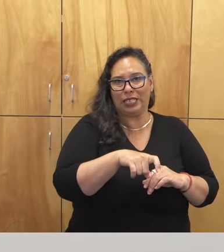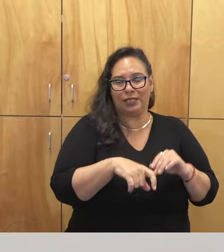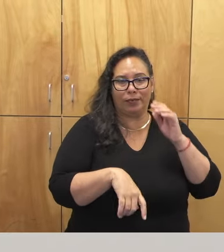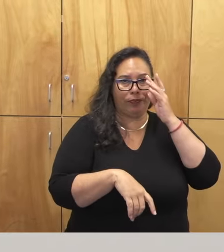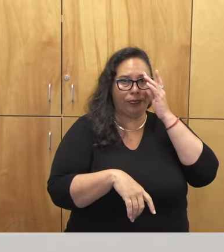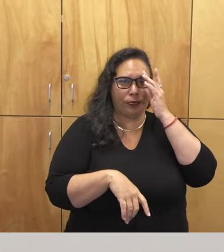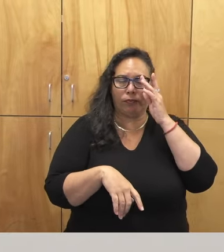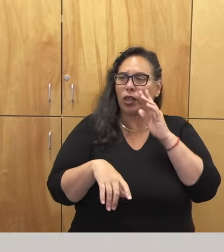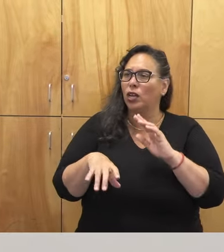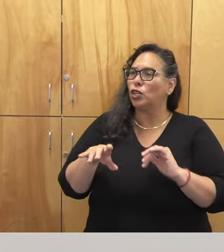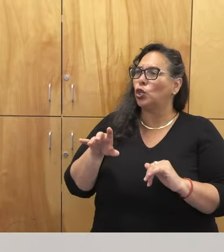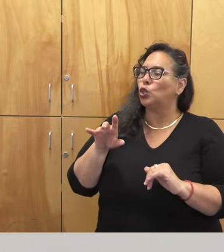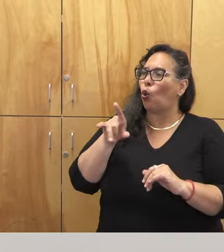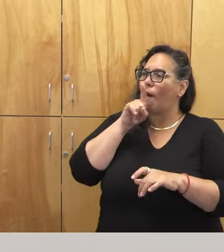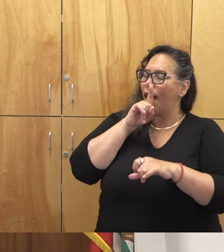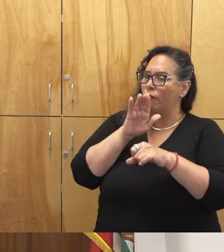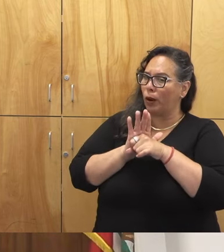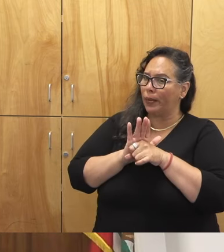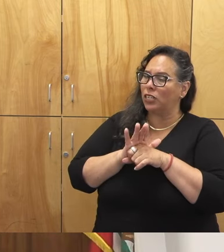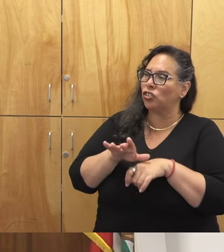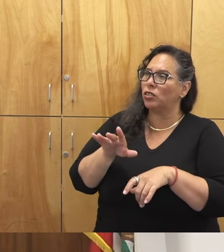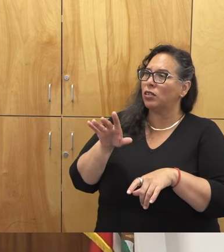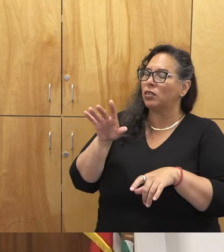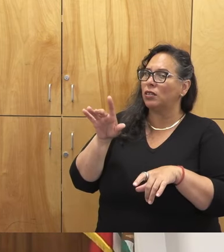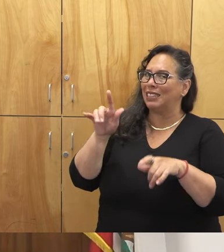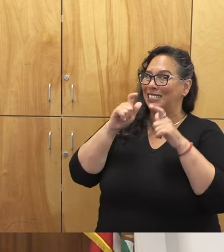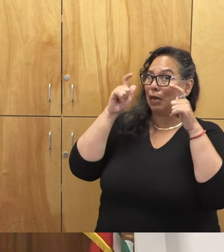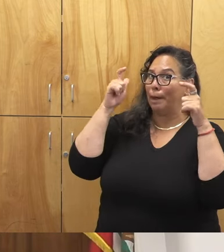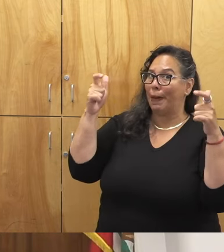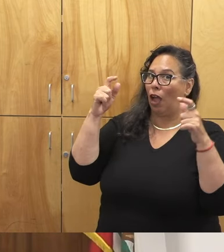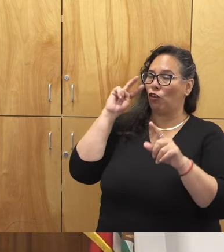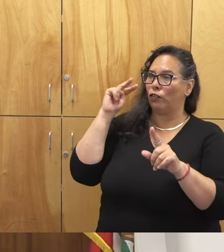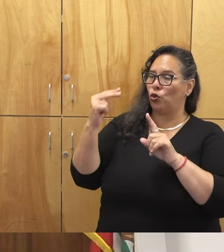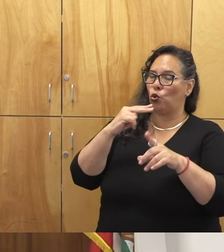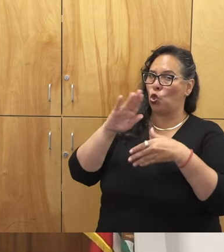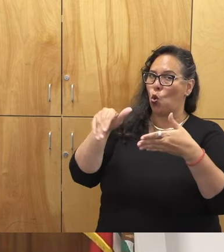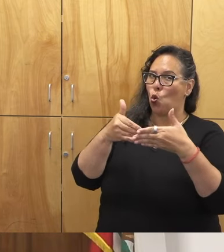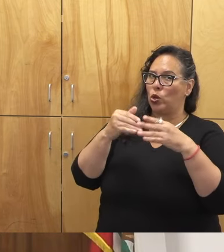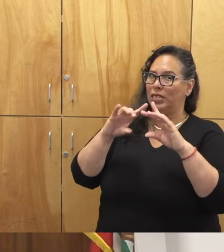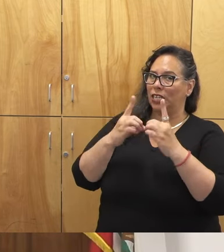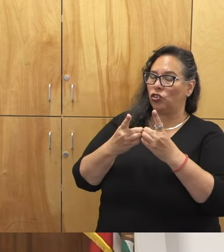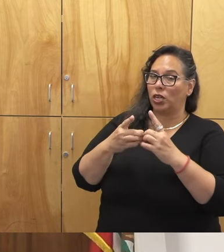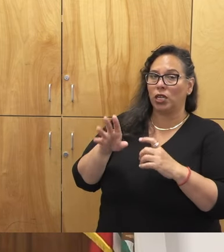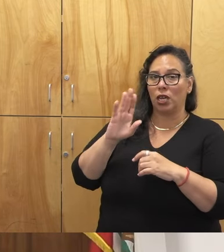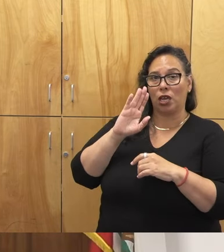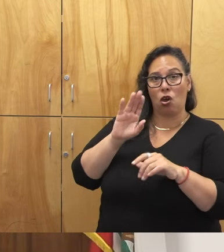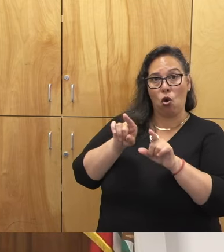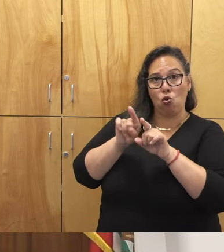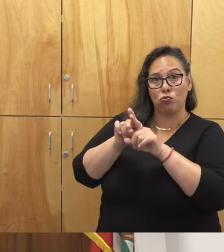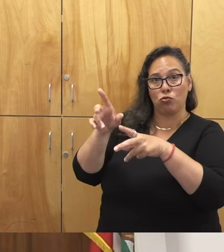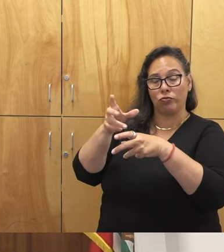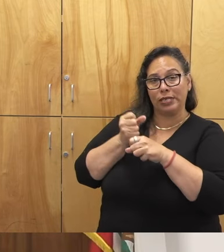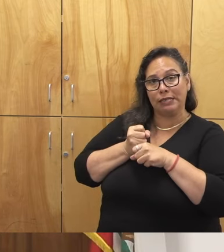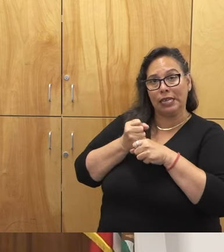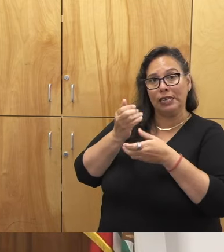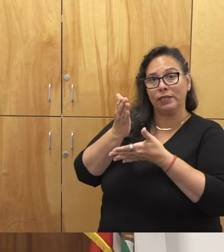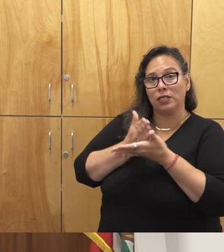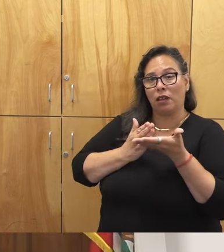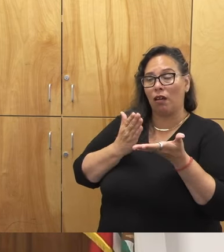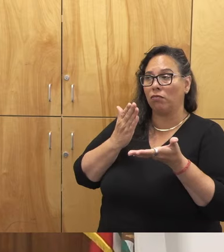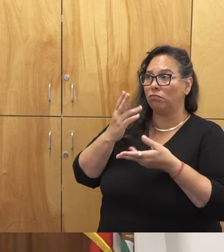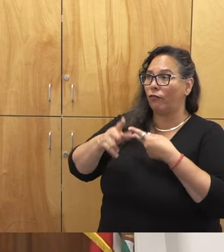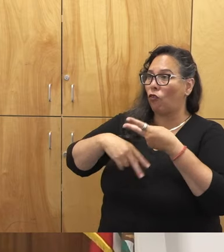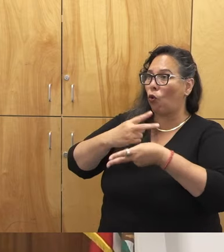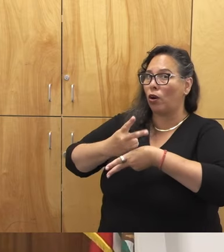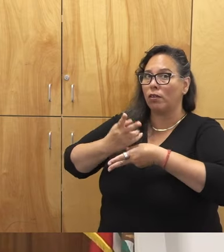for confirmation, so obviously this is a macro view of the entire district. Do they also receive some form of